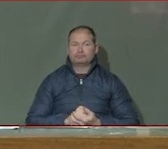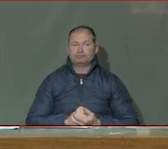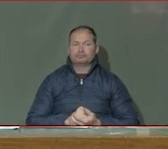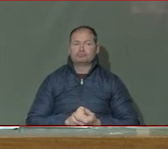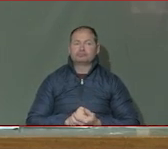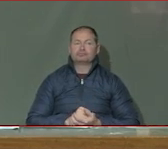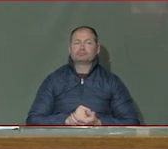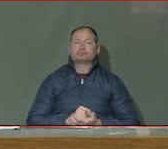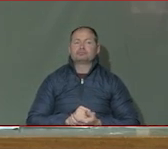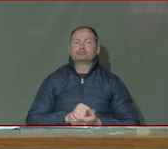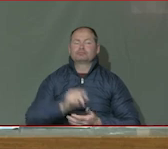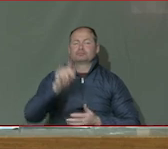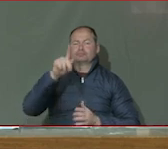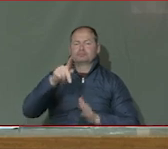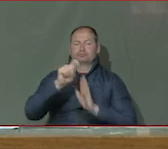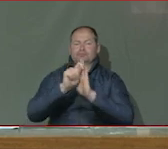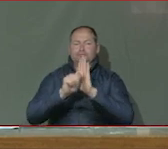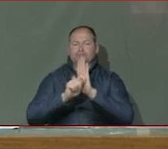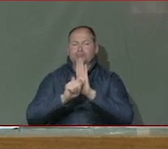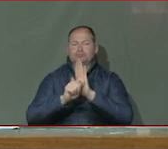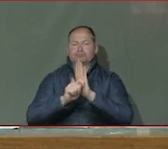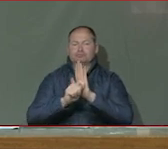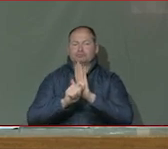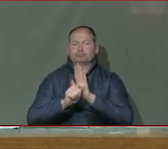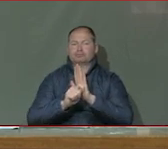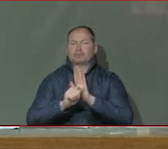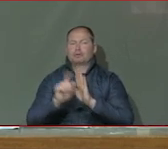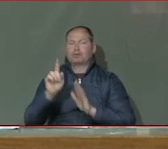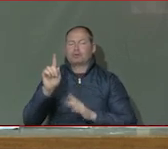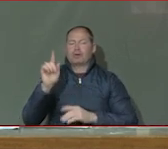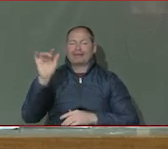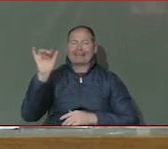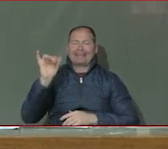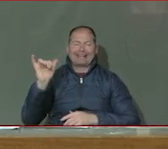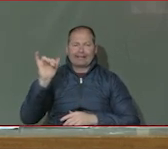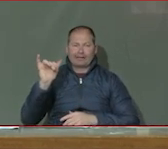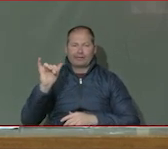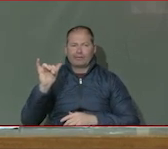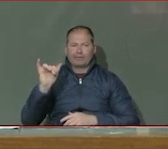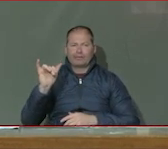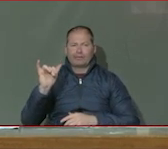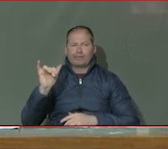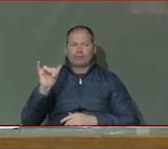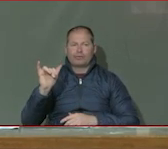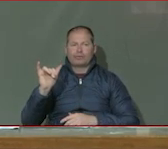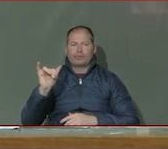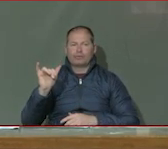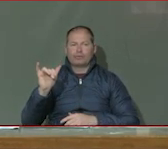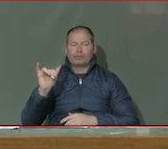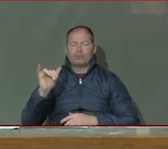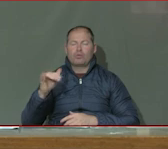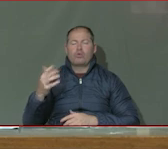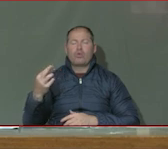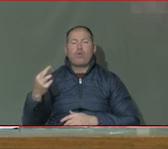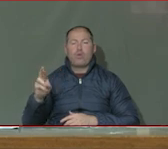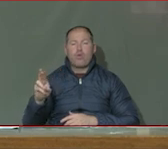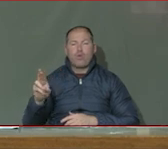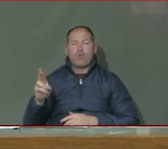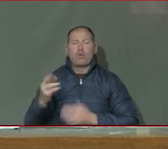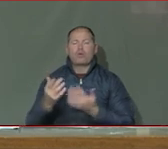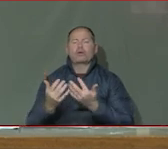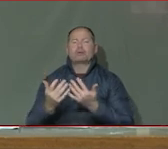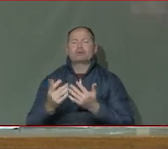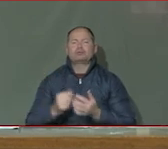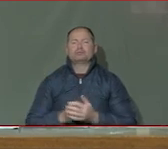of the F1. What can they be? Yellow, yellow, yellow. It can be yellow, or it can be green. Then